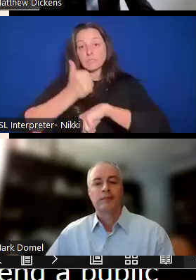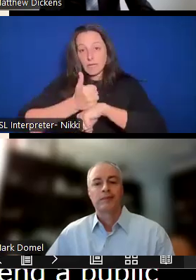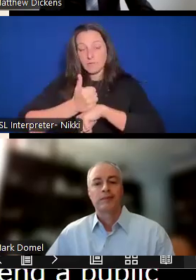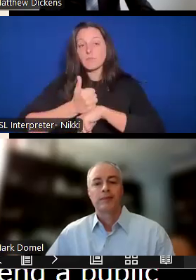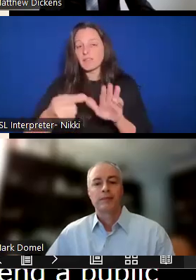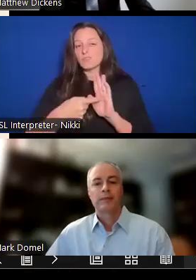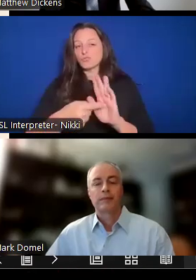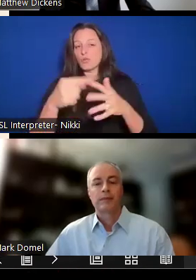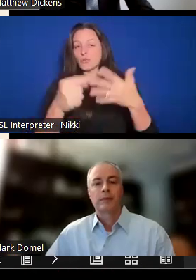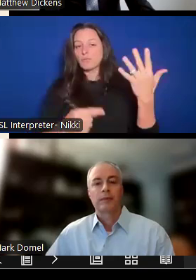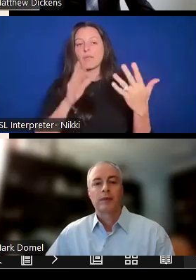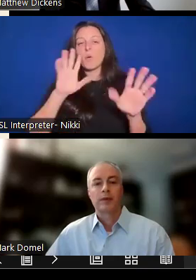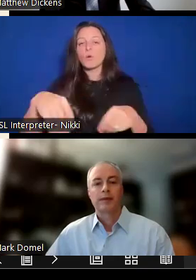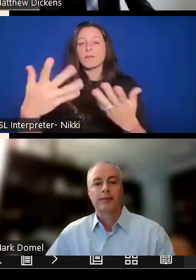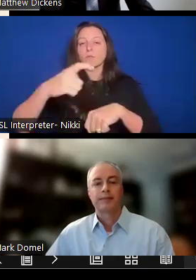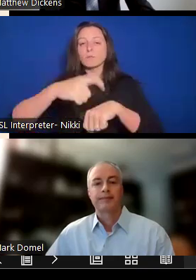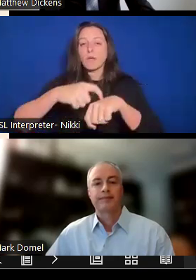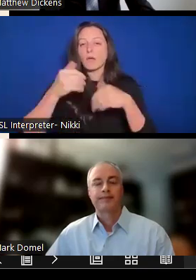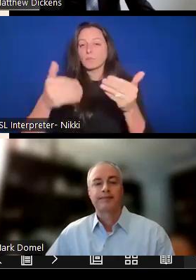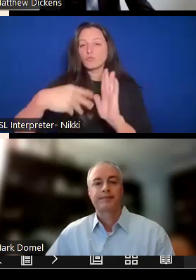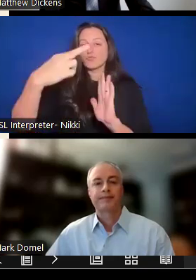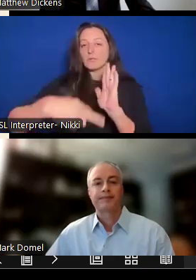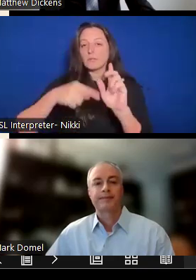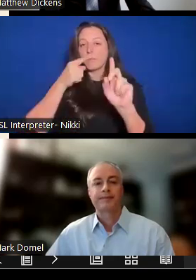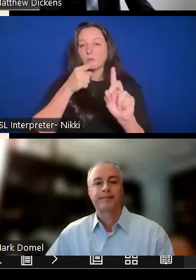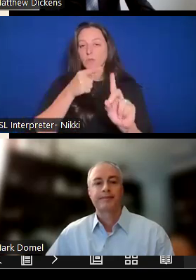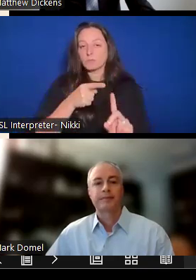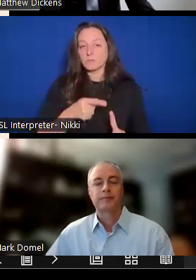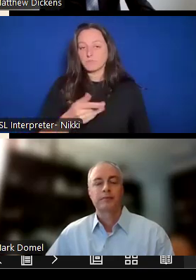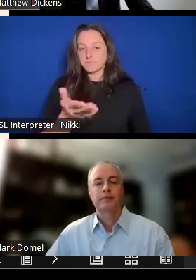on this slide. I'll give y'all some time to read through it.